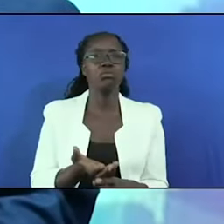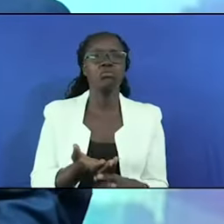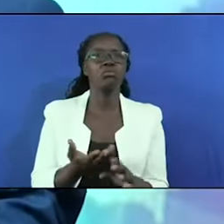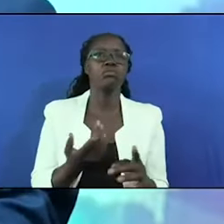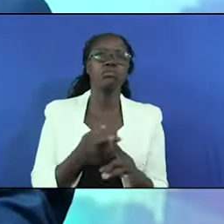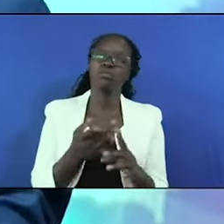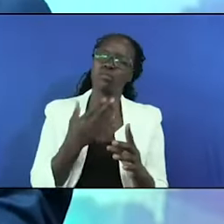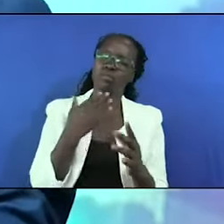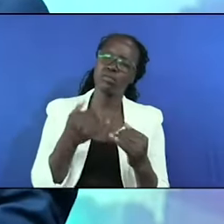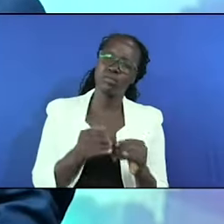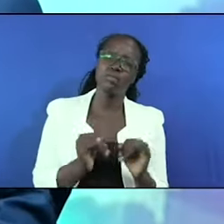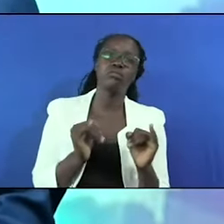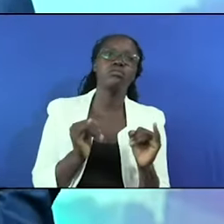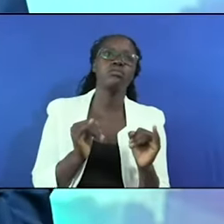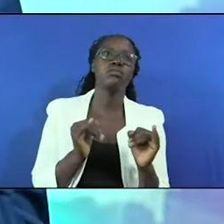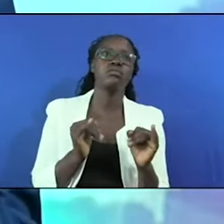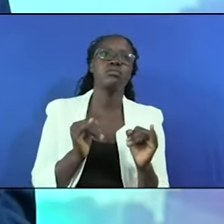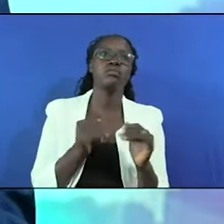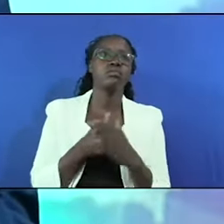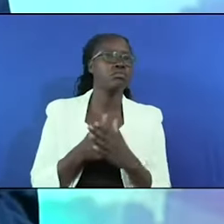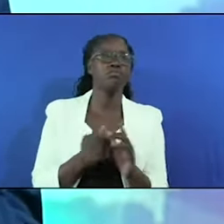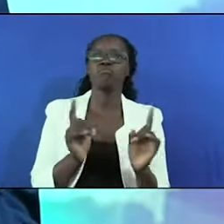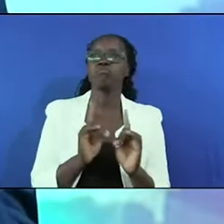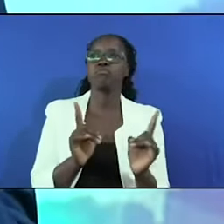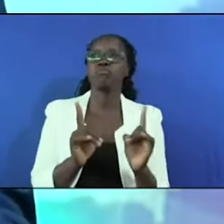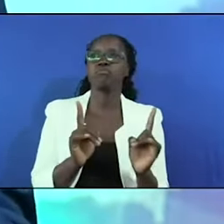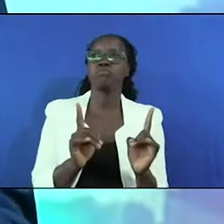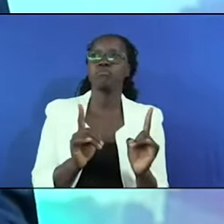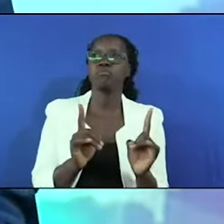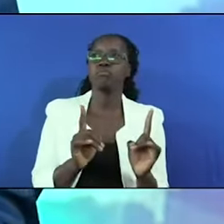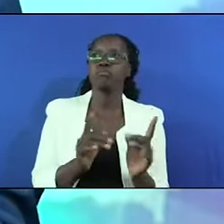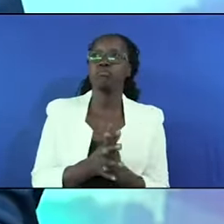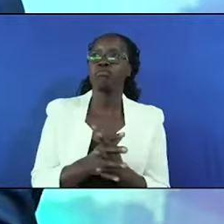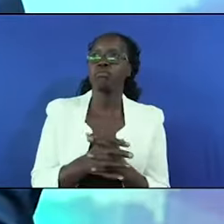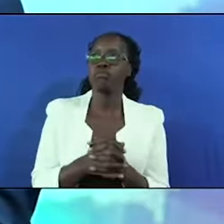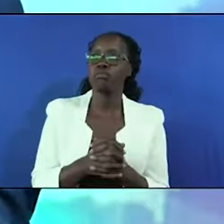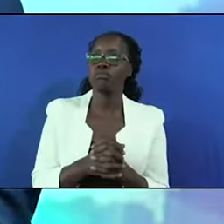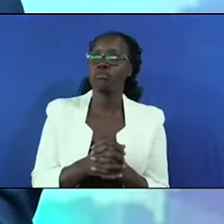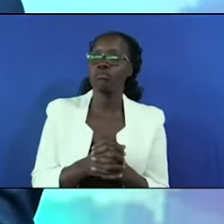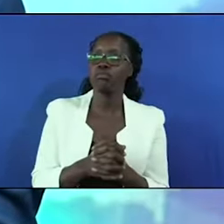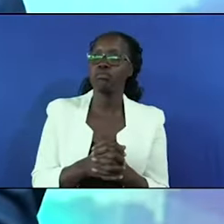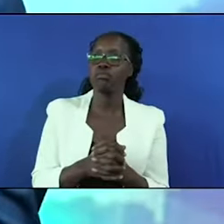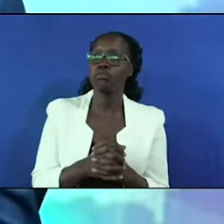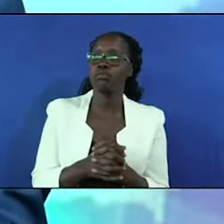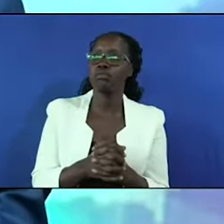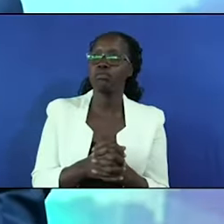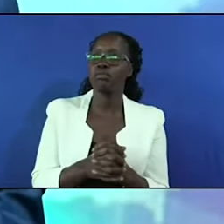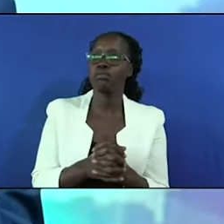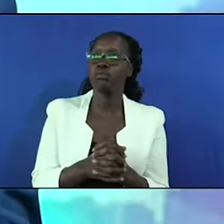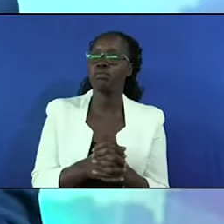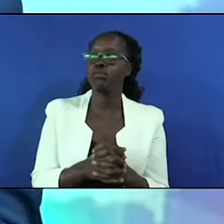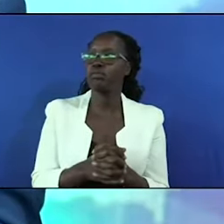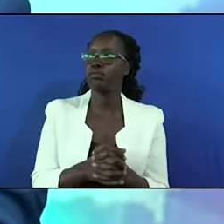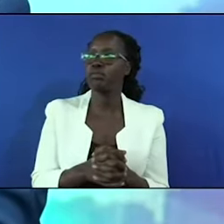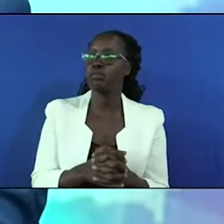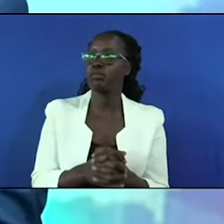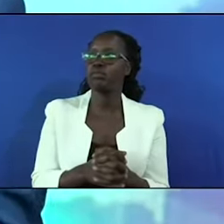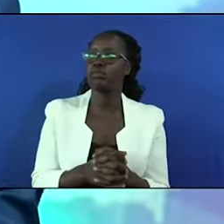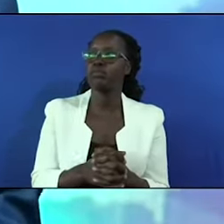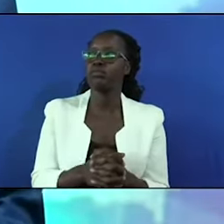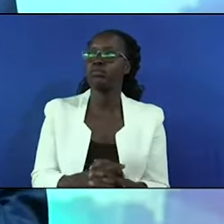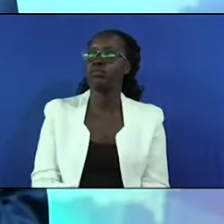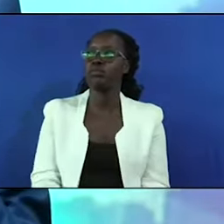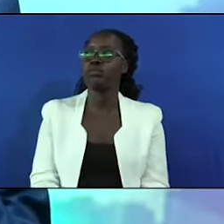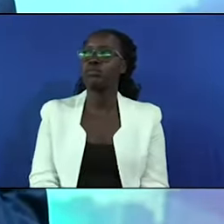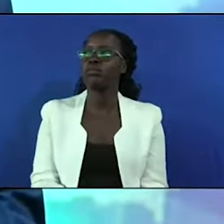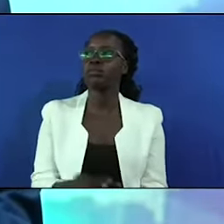but I want to try. If you want to try, I'm not forcing anyone. I have never known how to force anyone. Please stand up wherever you are. Stand